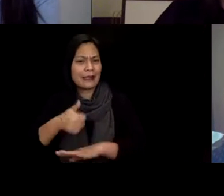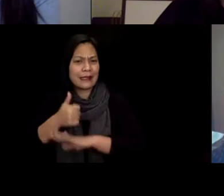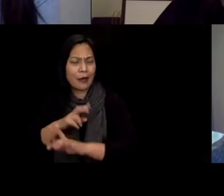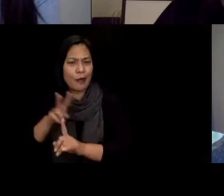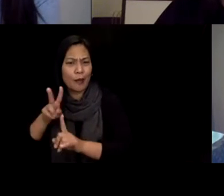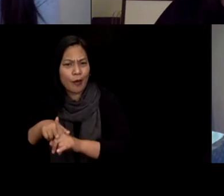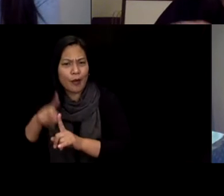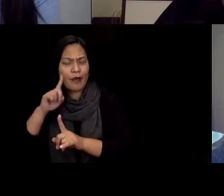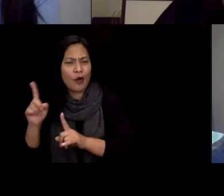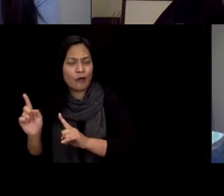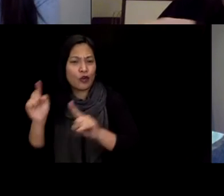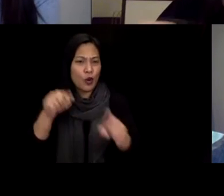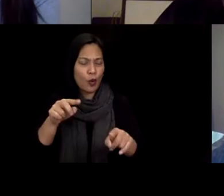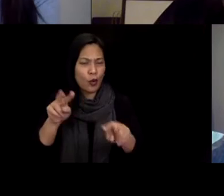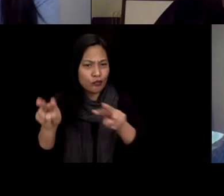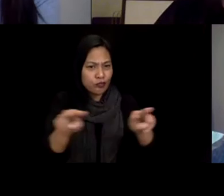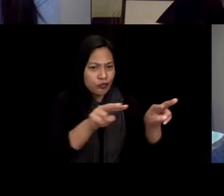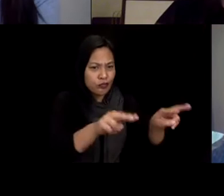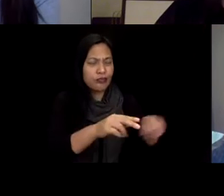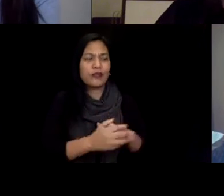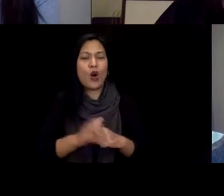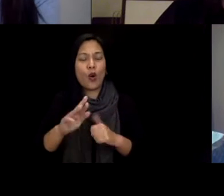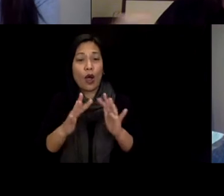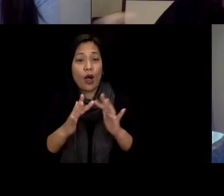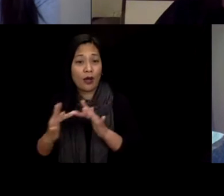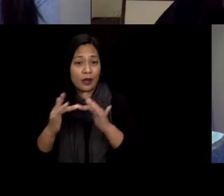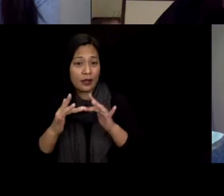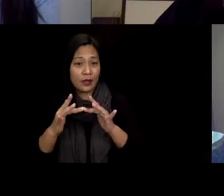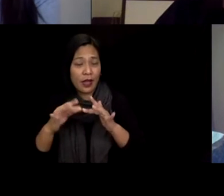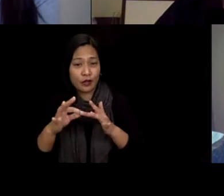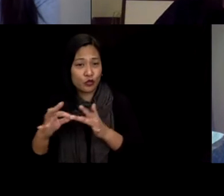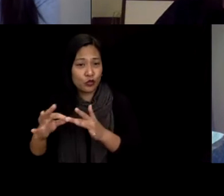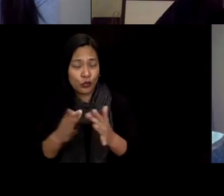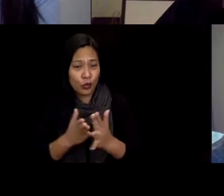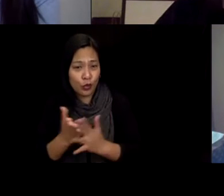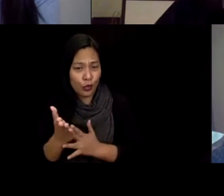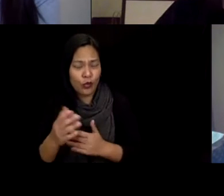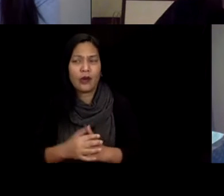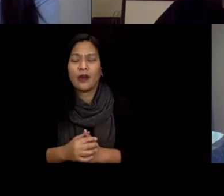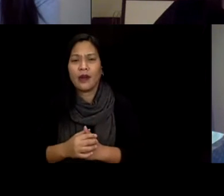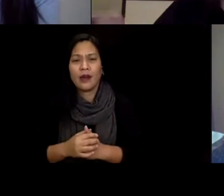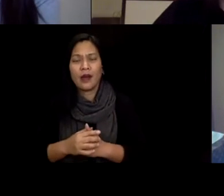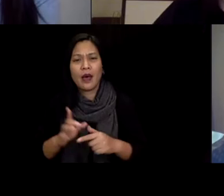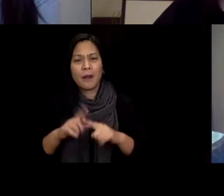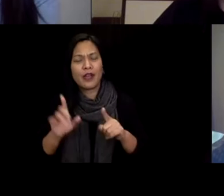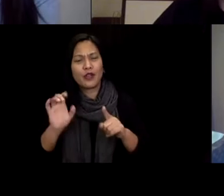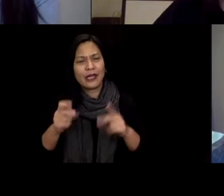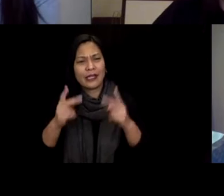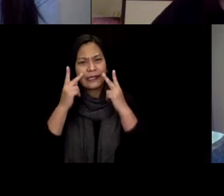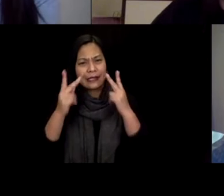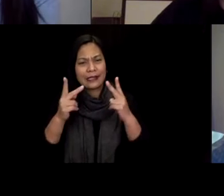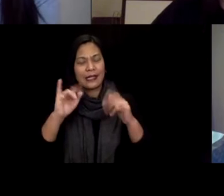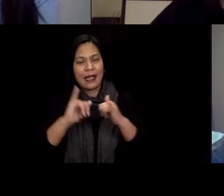tours, you could actually talk through in a perhaps kind of didactic way, like what the process